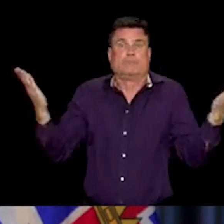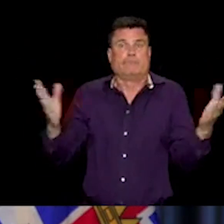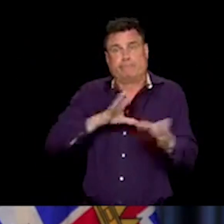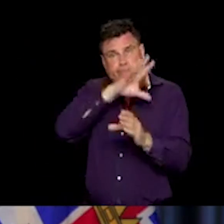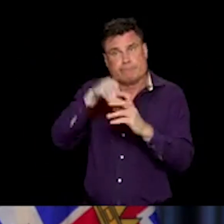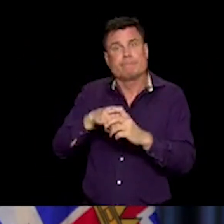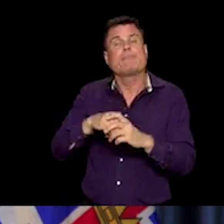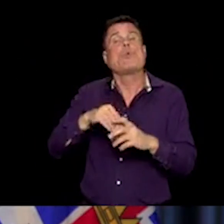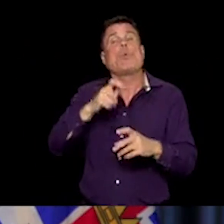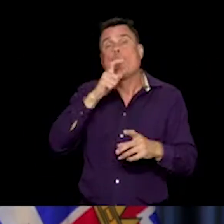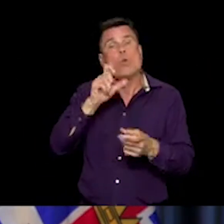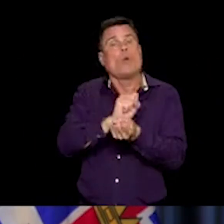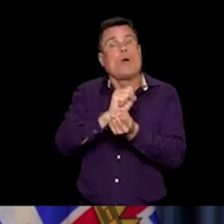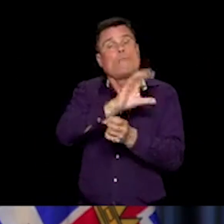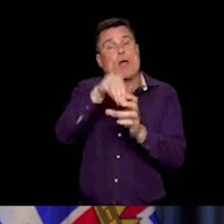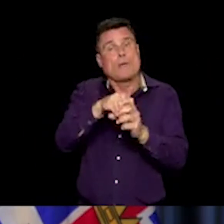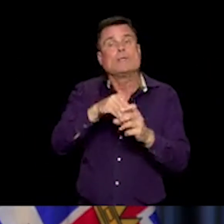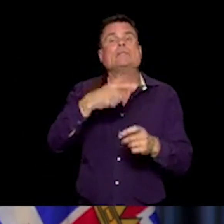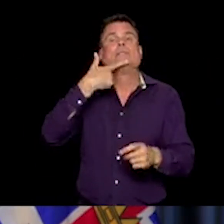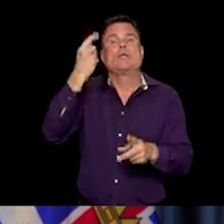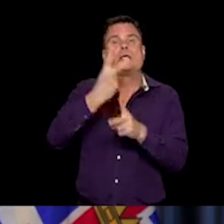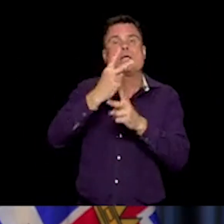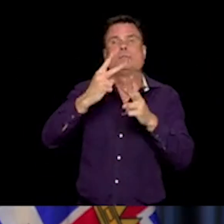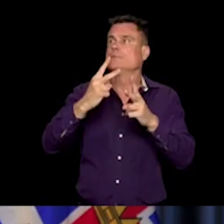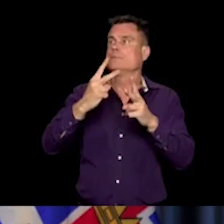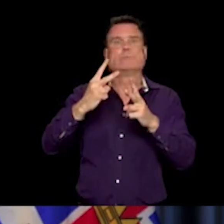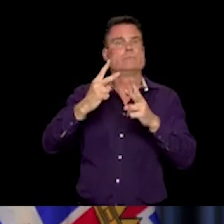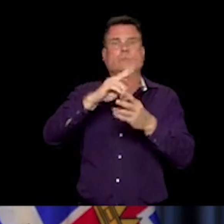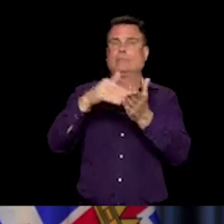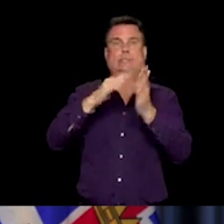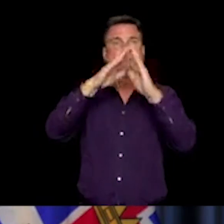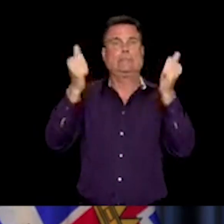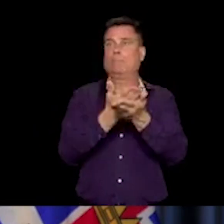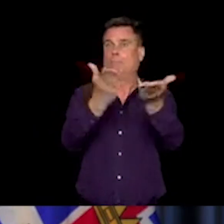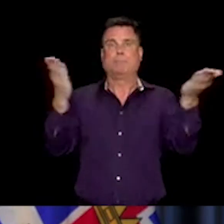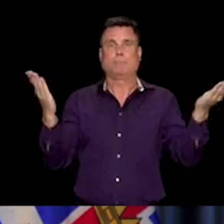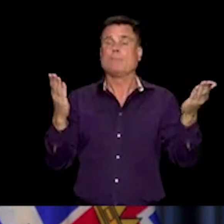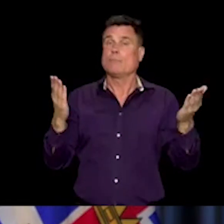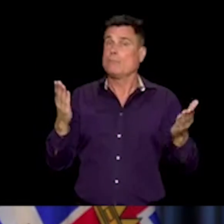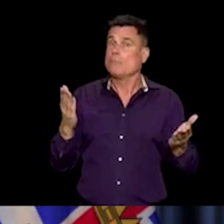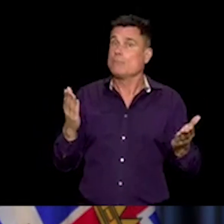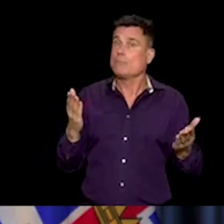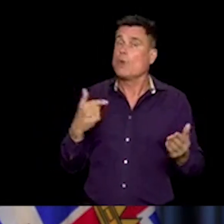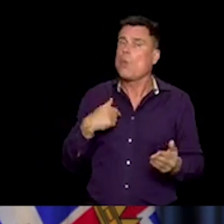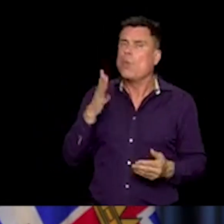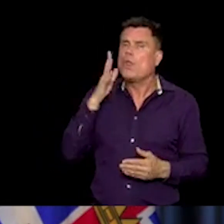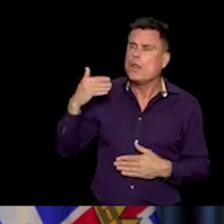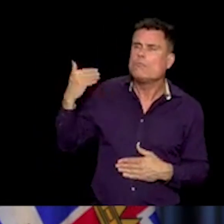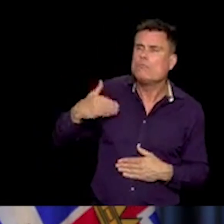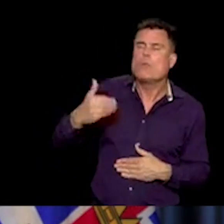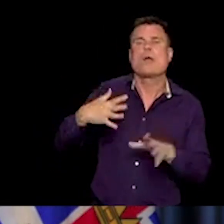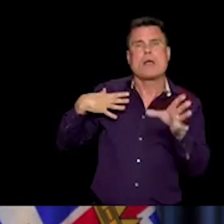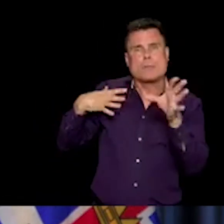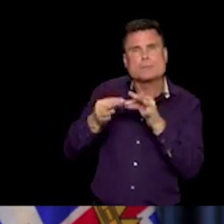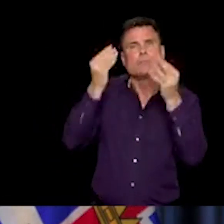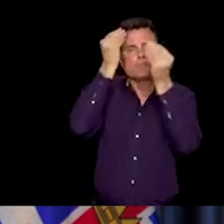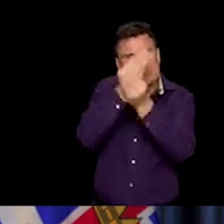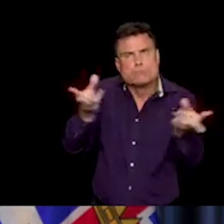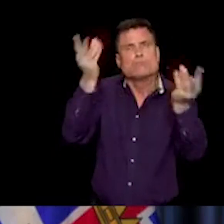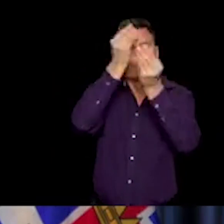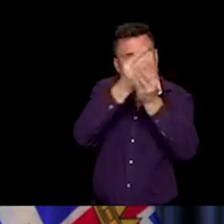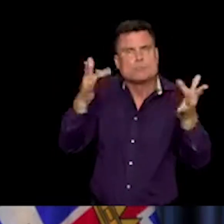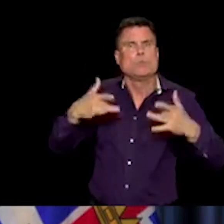detailed information on all of the contracts once this process has been completed. The move to single site is complex, but it is